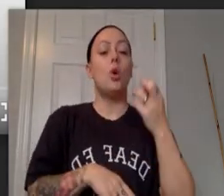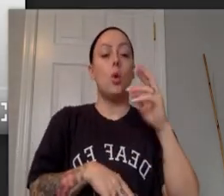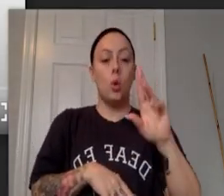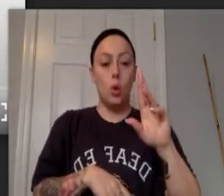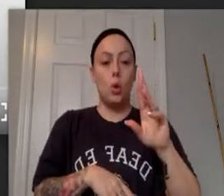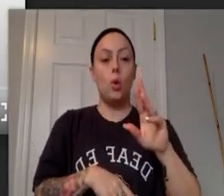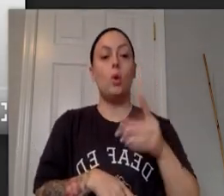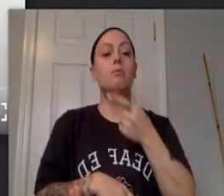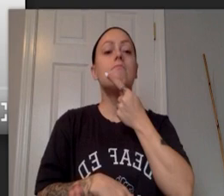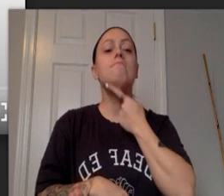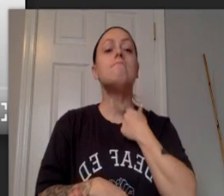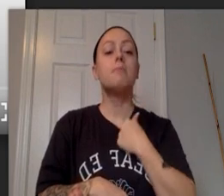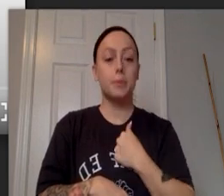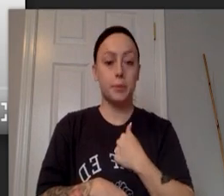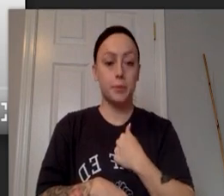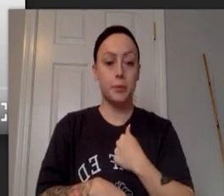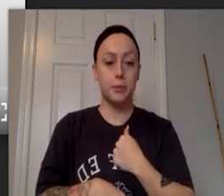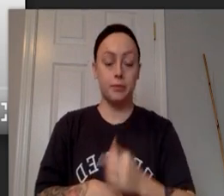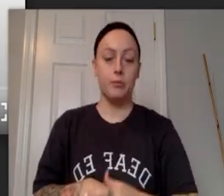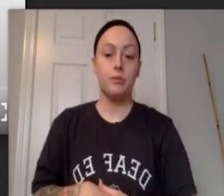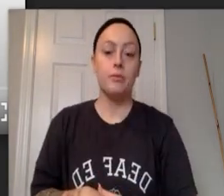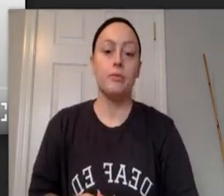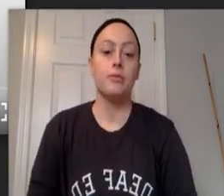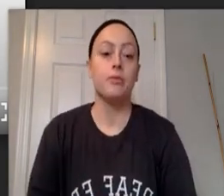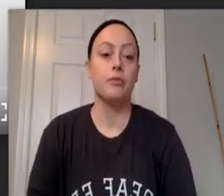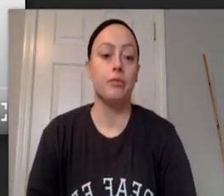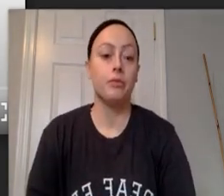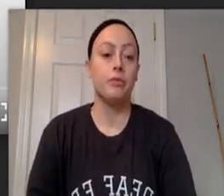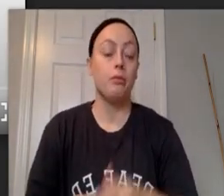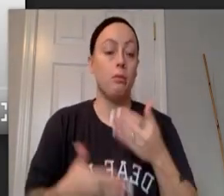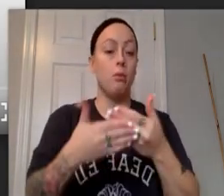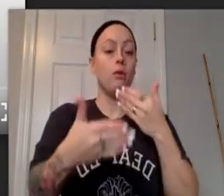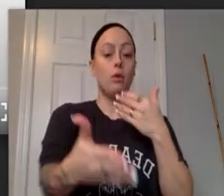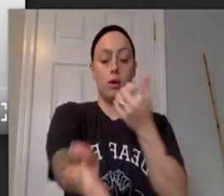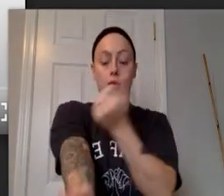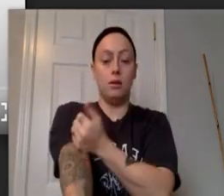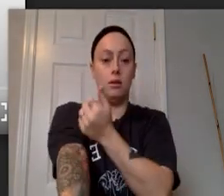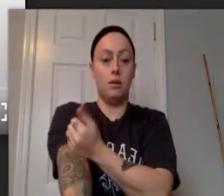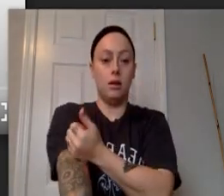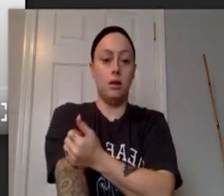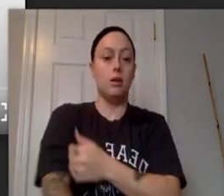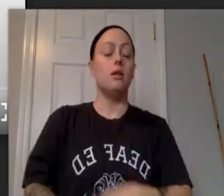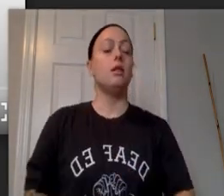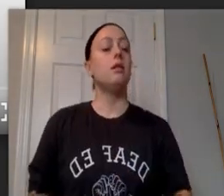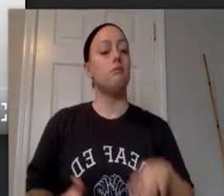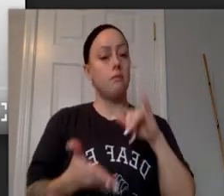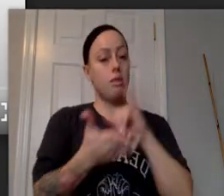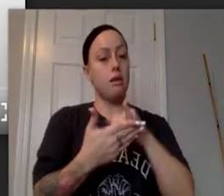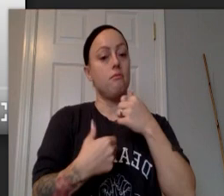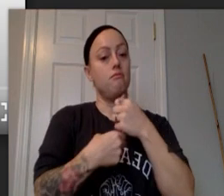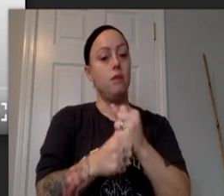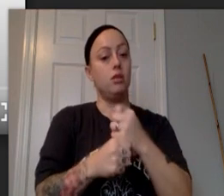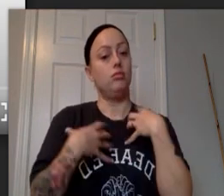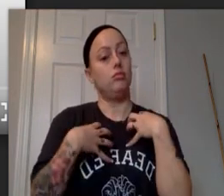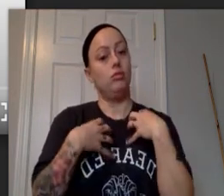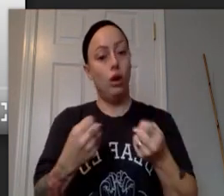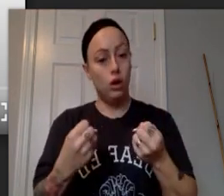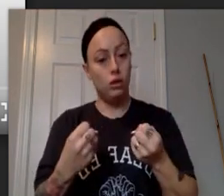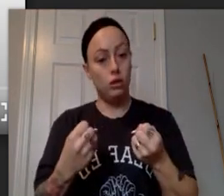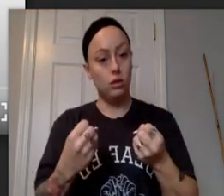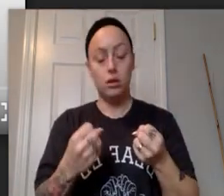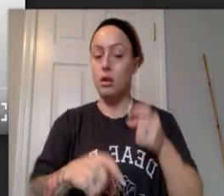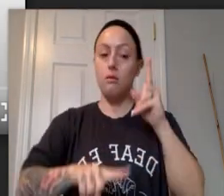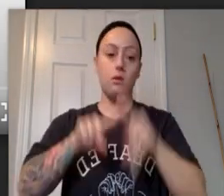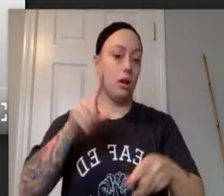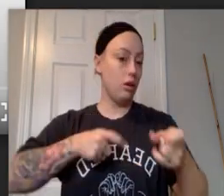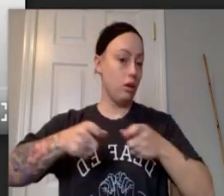different strains is the same black market impurity problem. Mixing drugs, so like I said, that when we talk about overdose deaths with mention